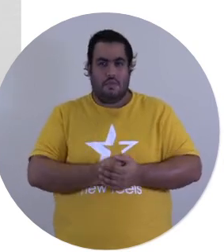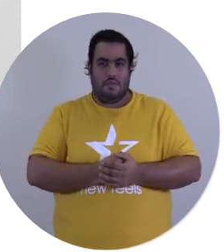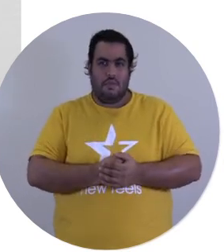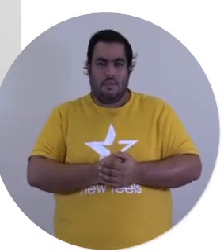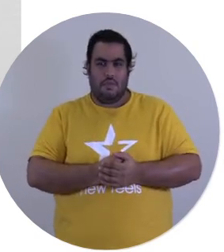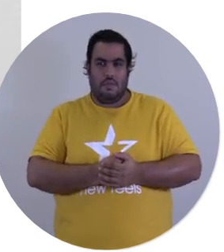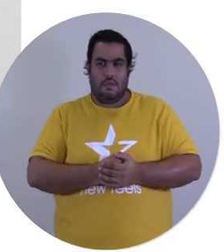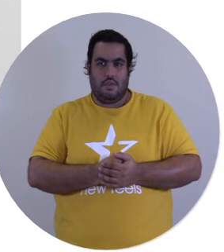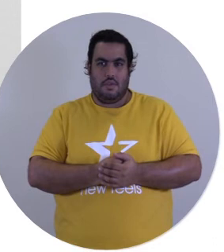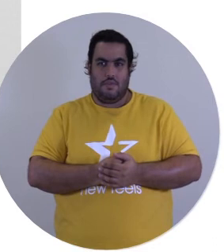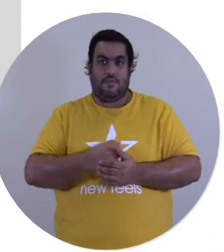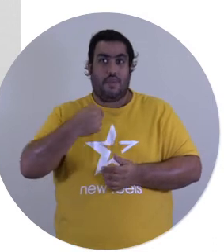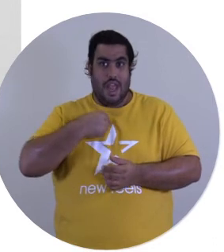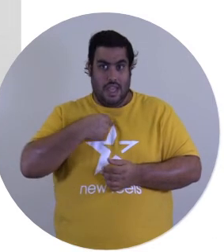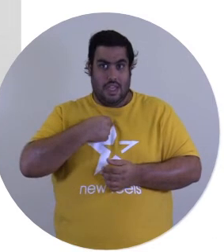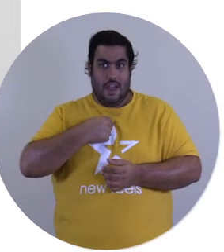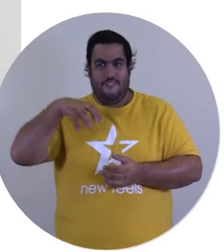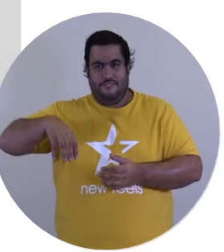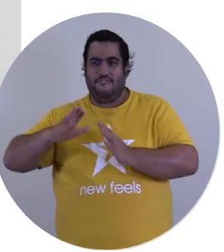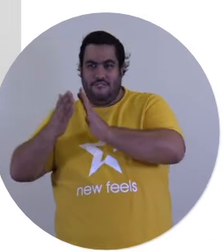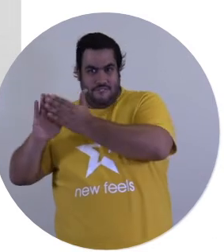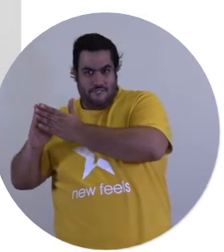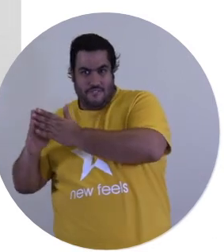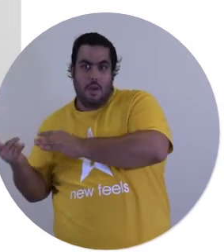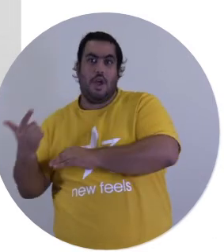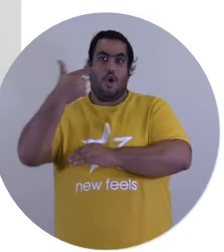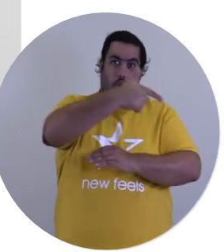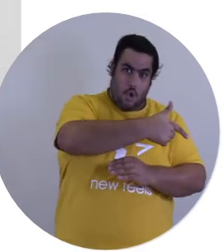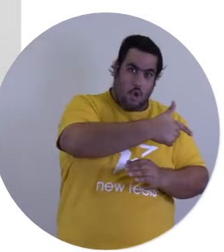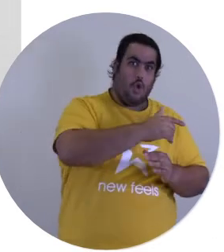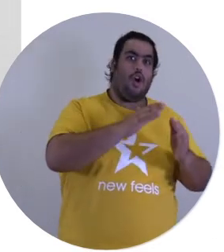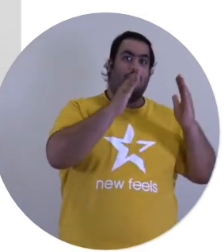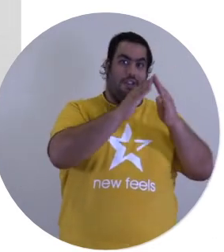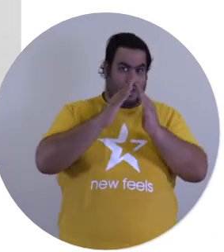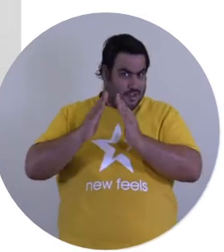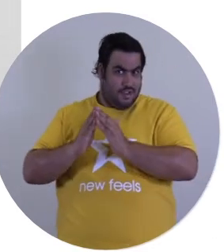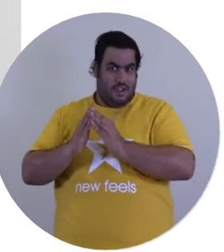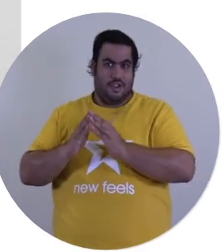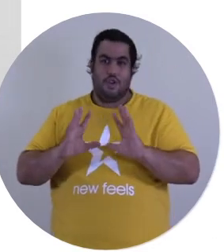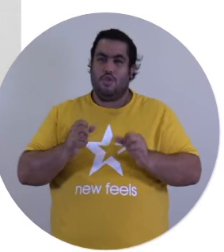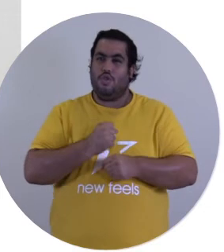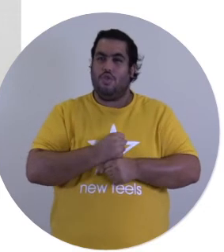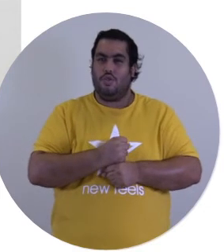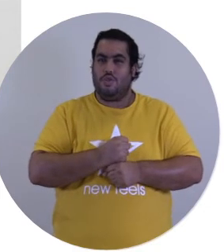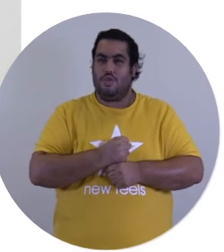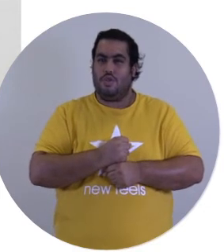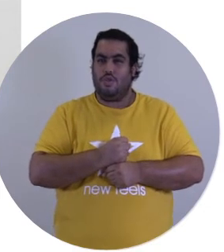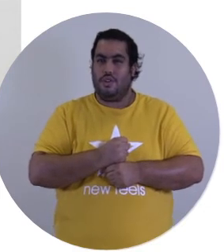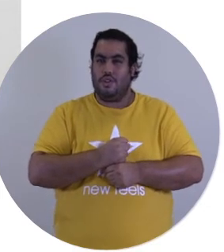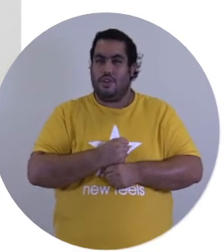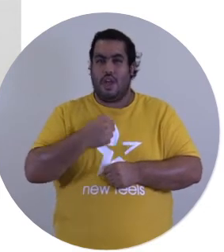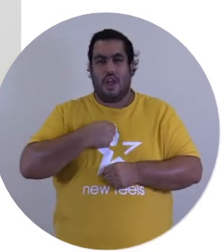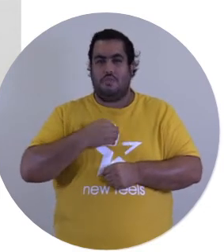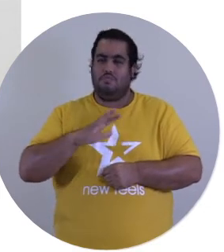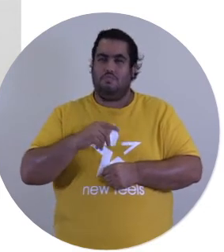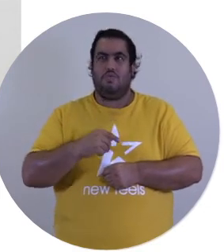jobs. If, vice versa, I move to the city from the country, I would